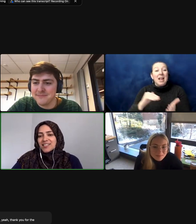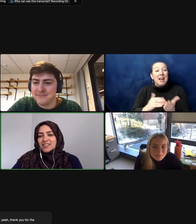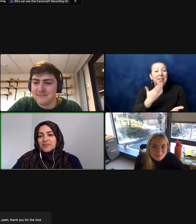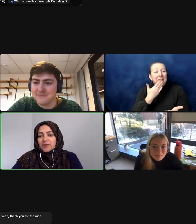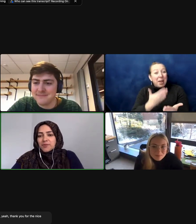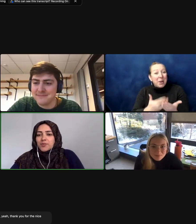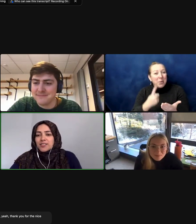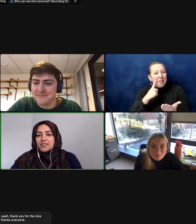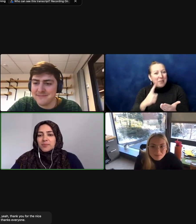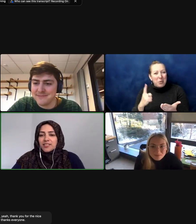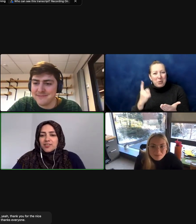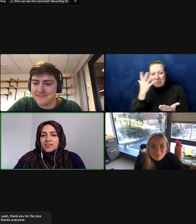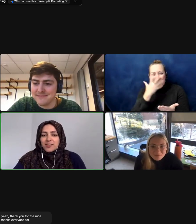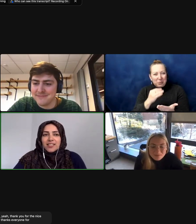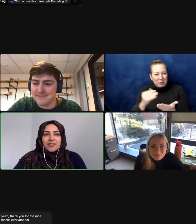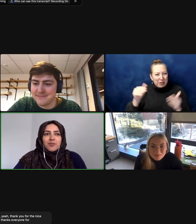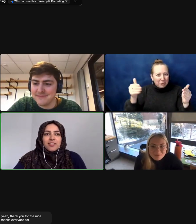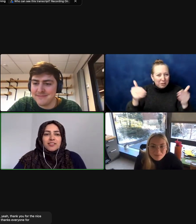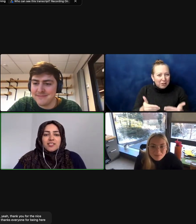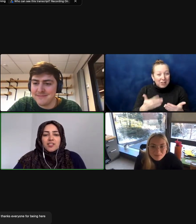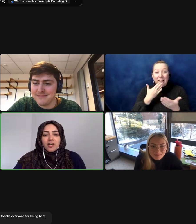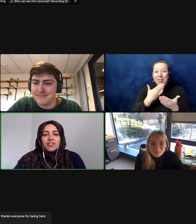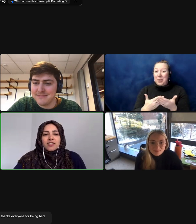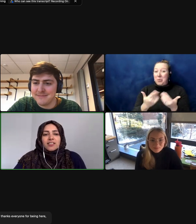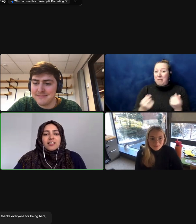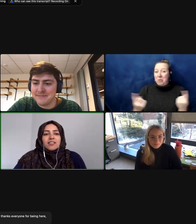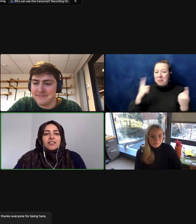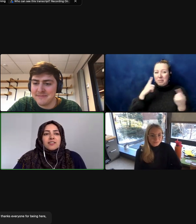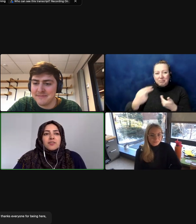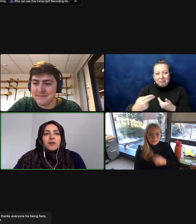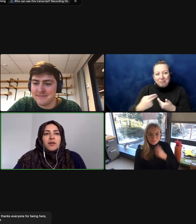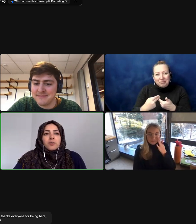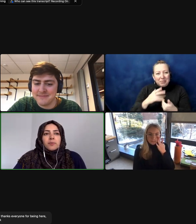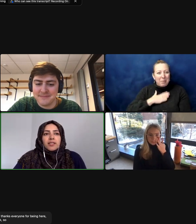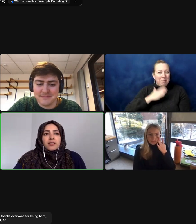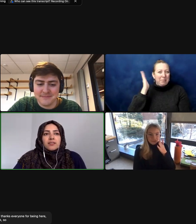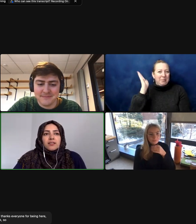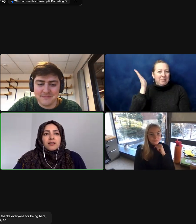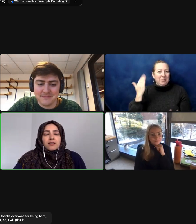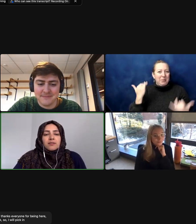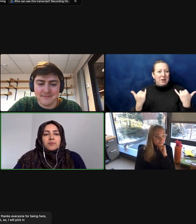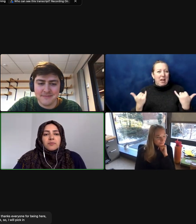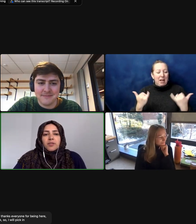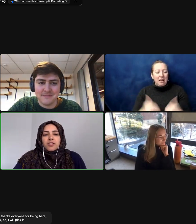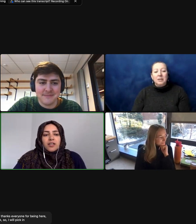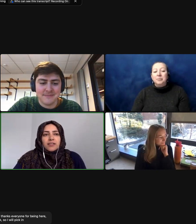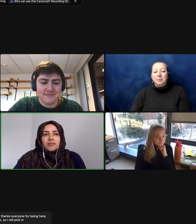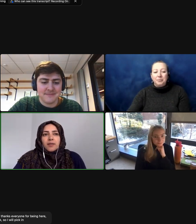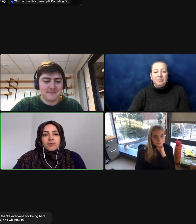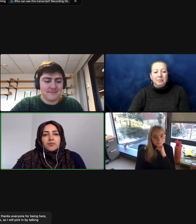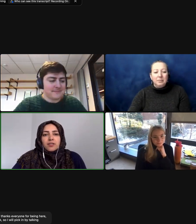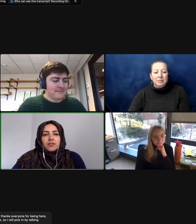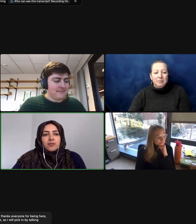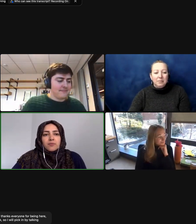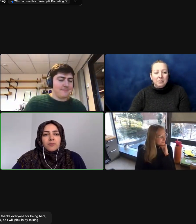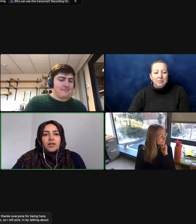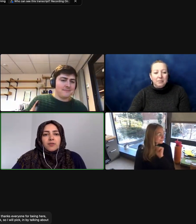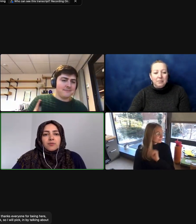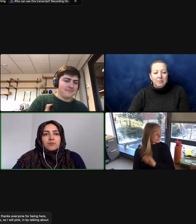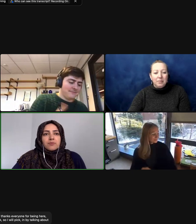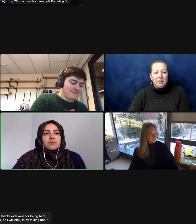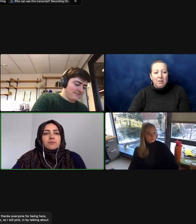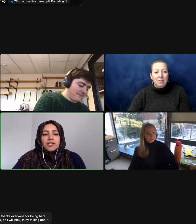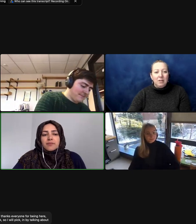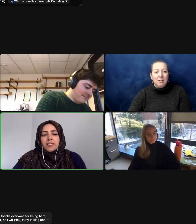introduction, and thanks everyone for being here today for this talk. So I will begin by talking about